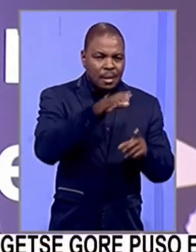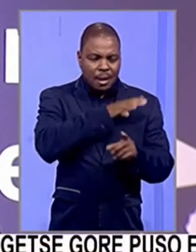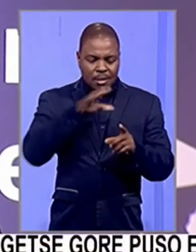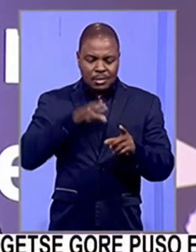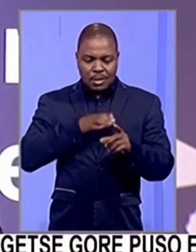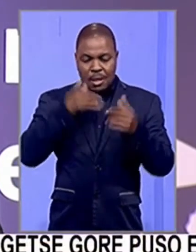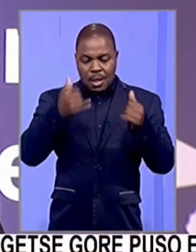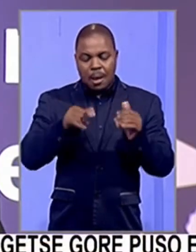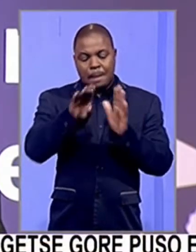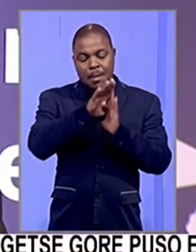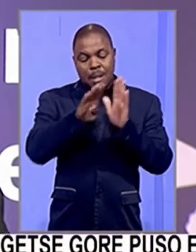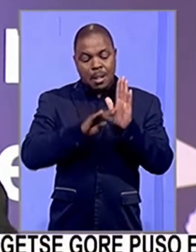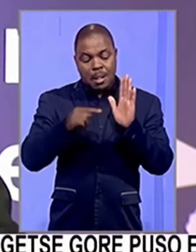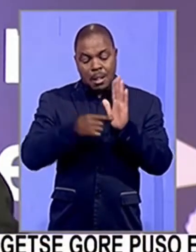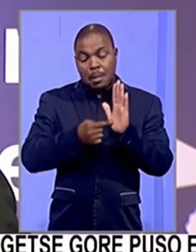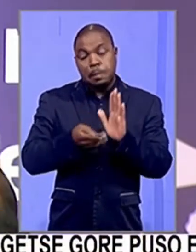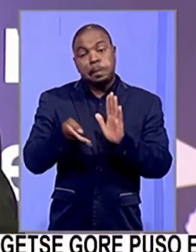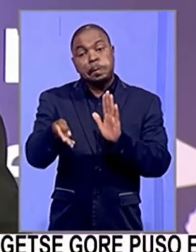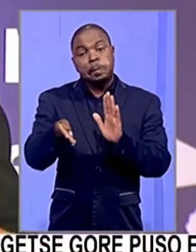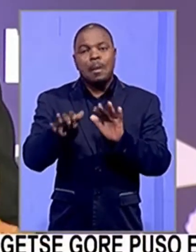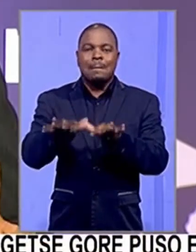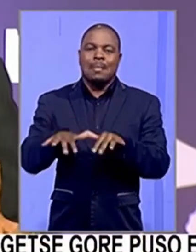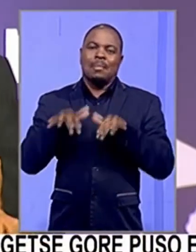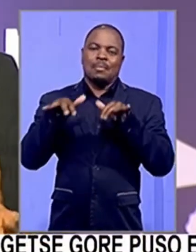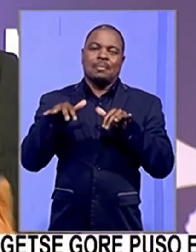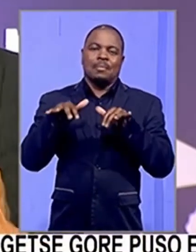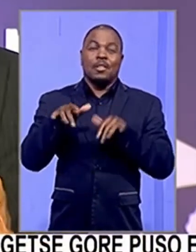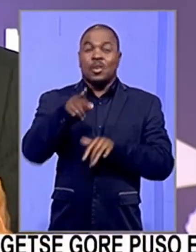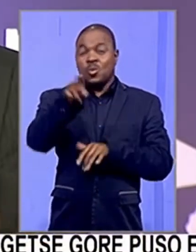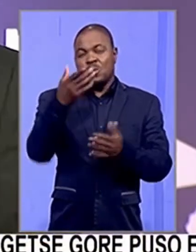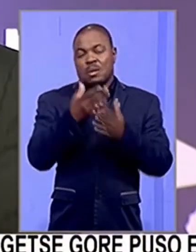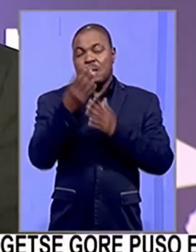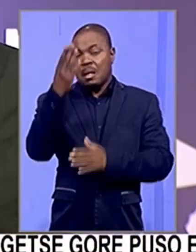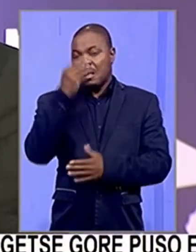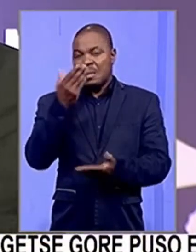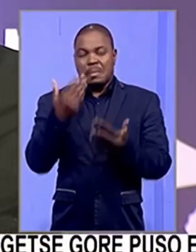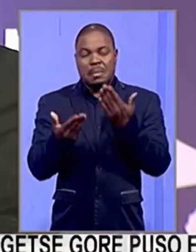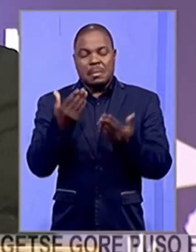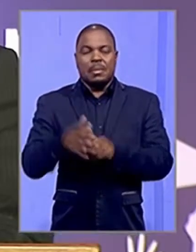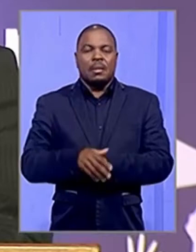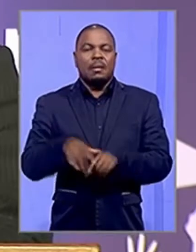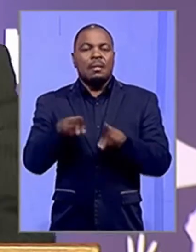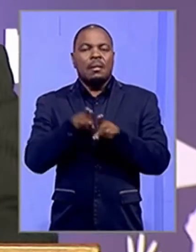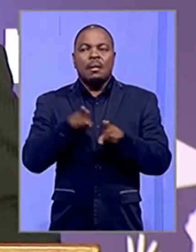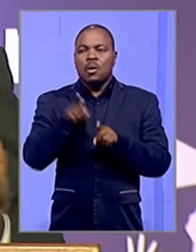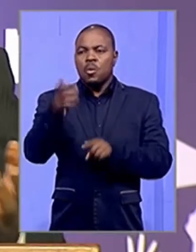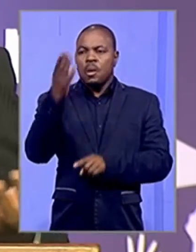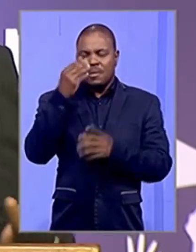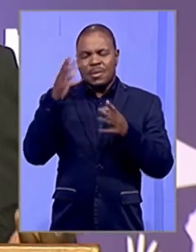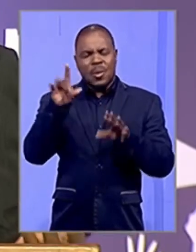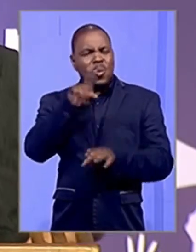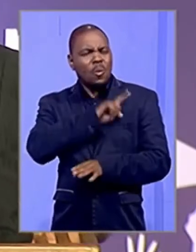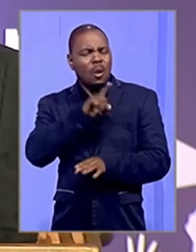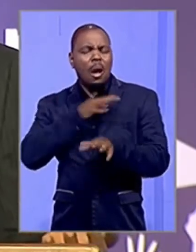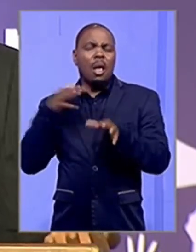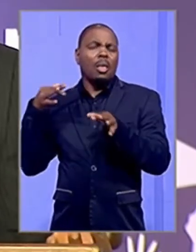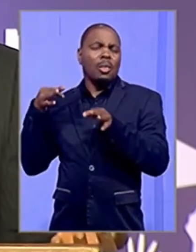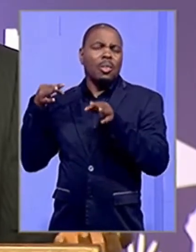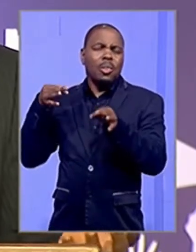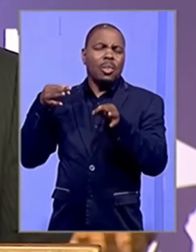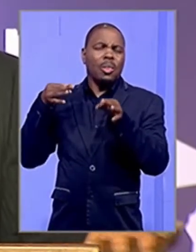before Parliament. Now, you may ask why, as you did ask, why has it taken so